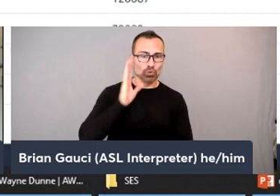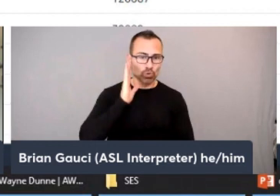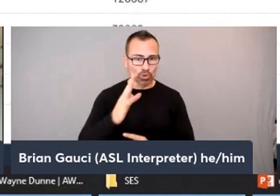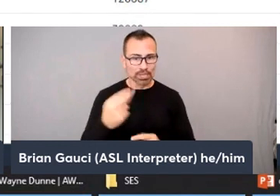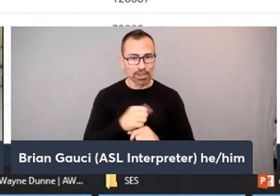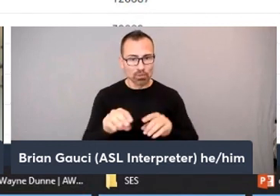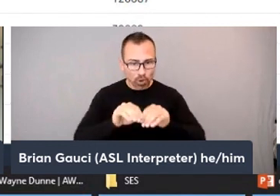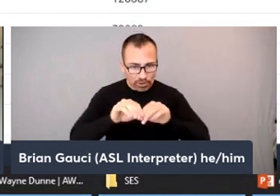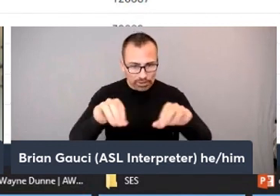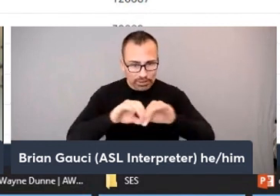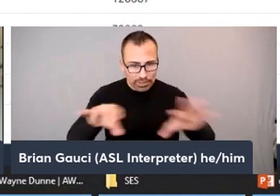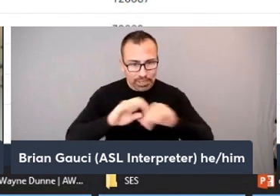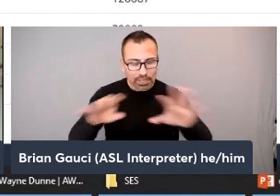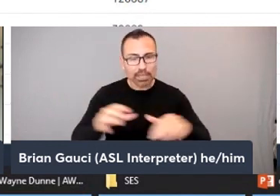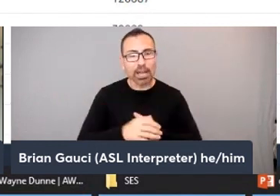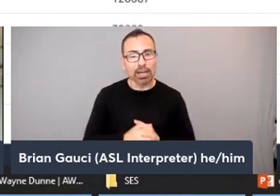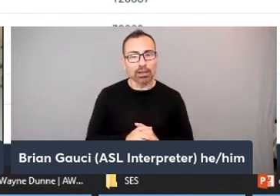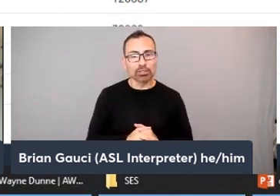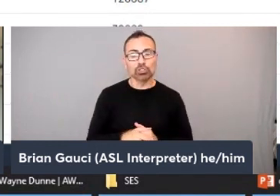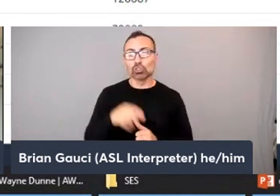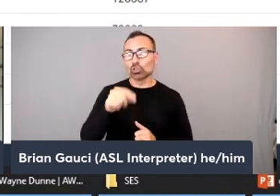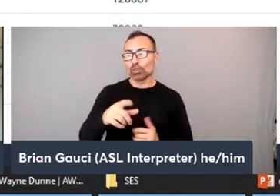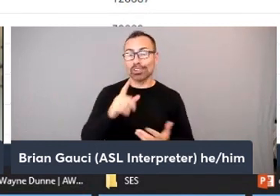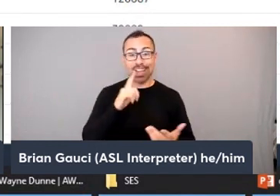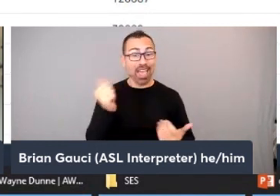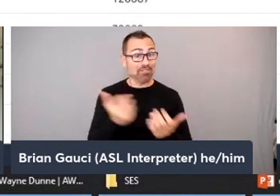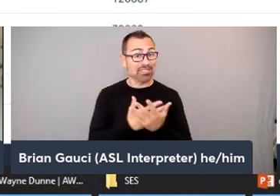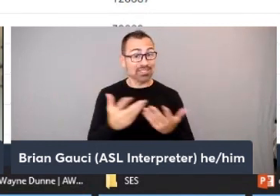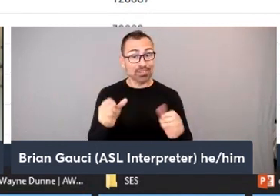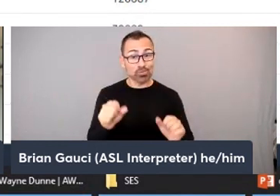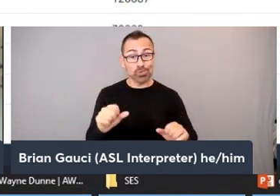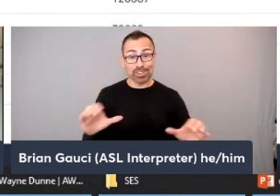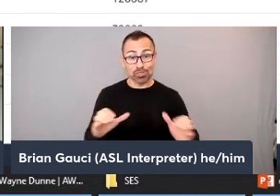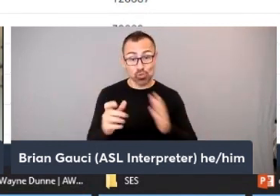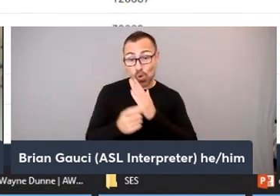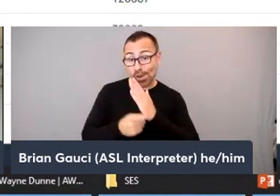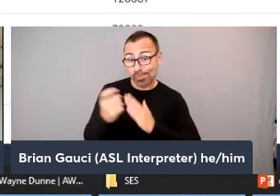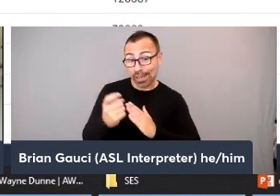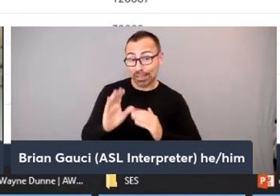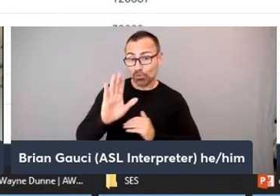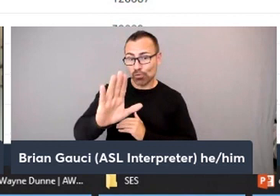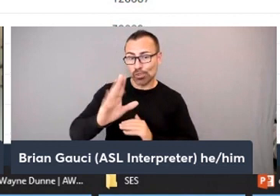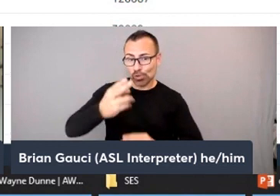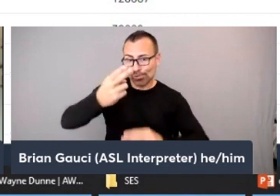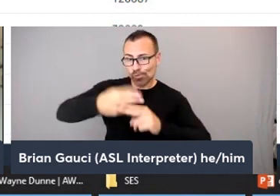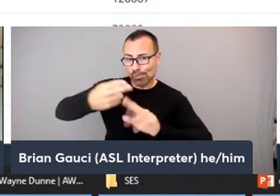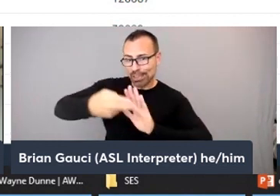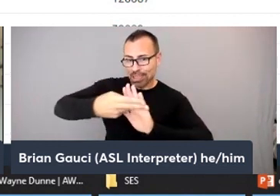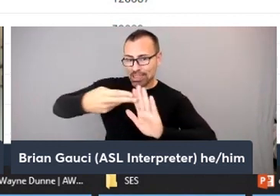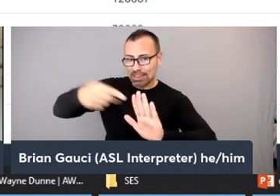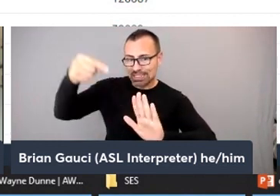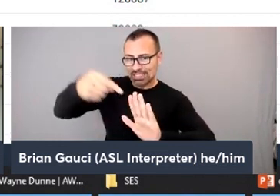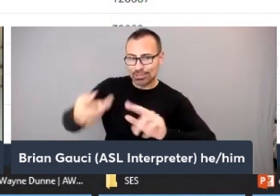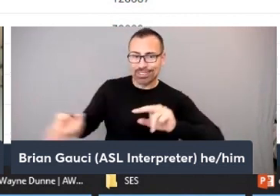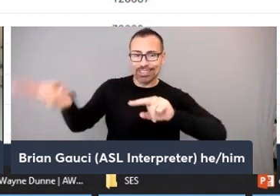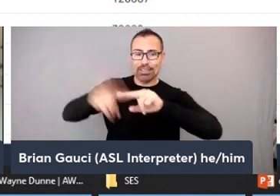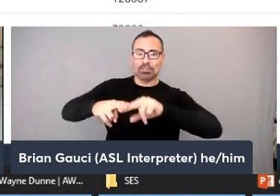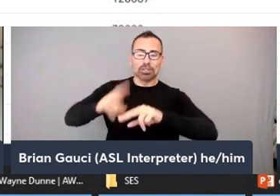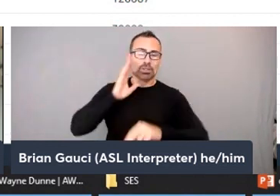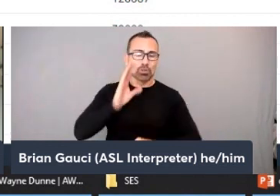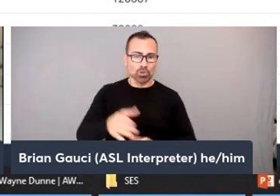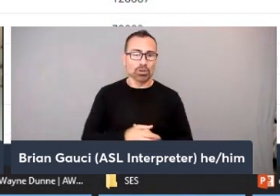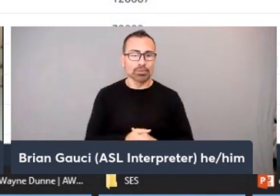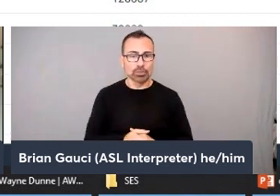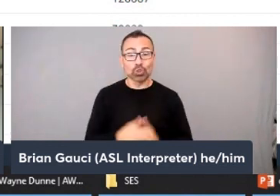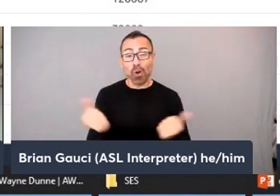like that. Everything that we can do automatically to increase your reputation. So with all of this together, it's going to make